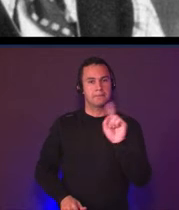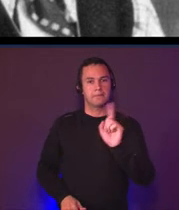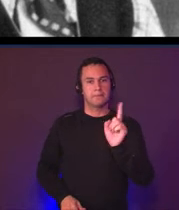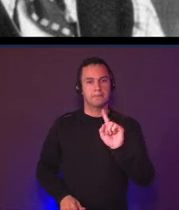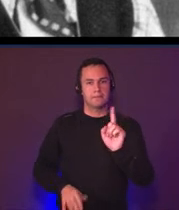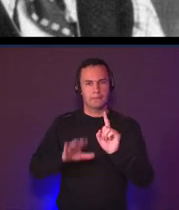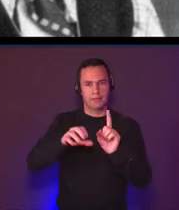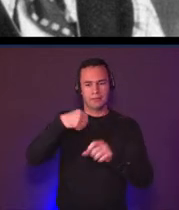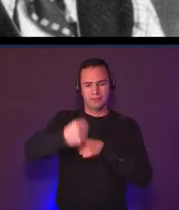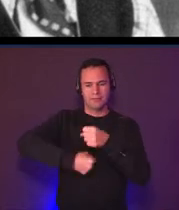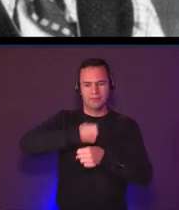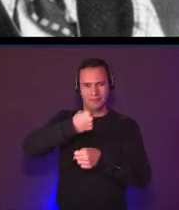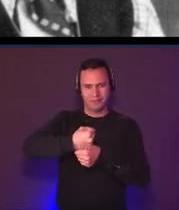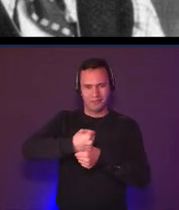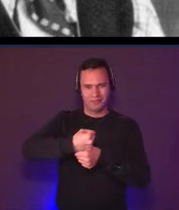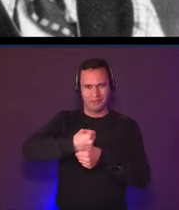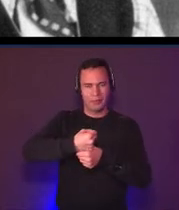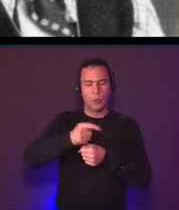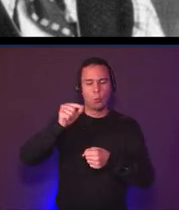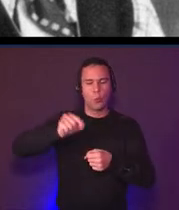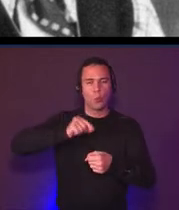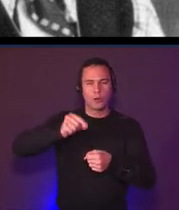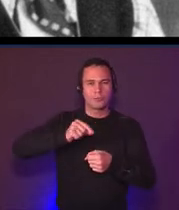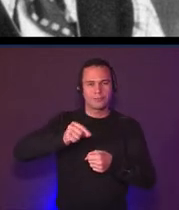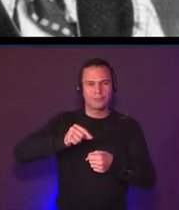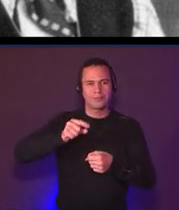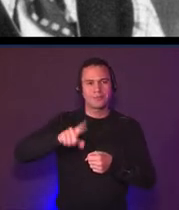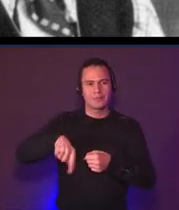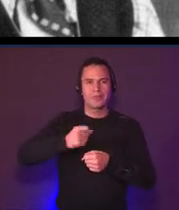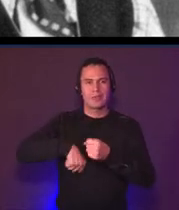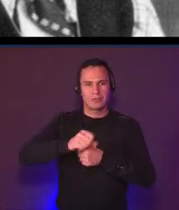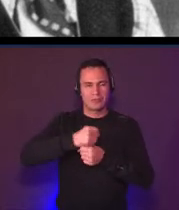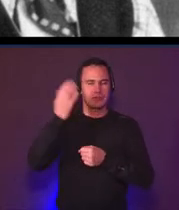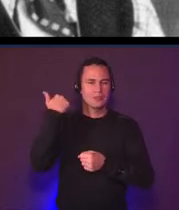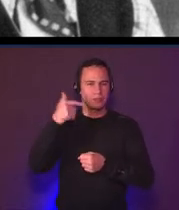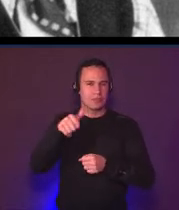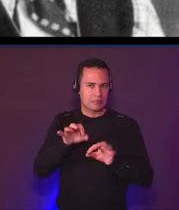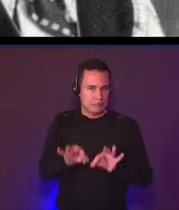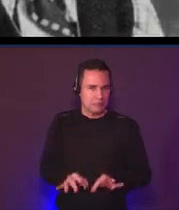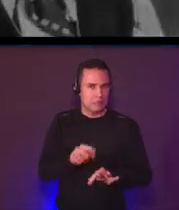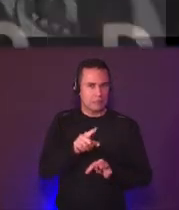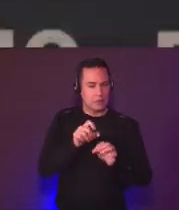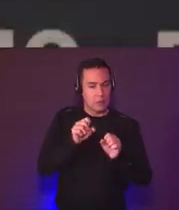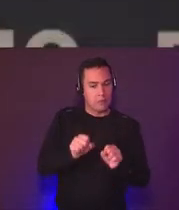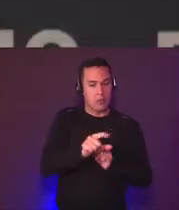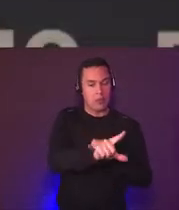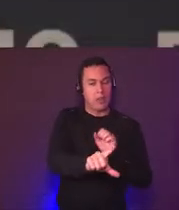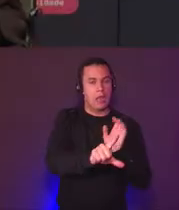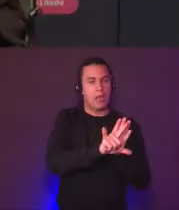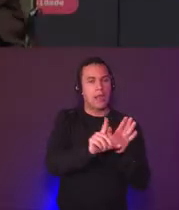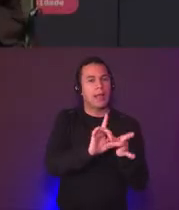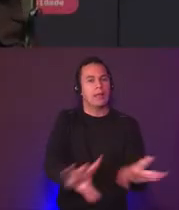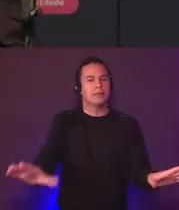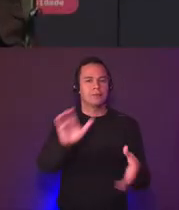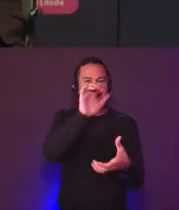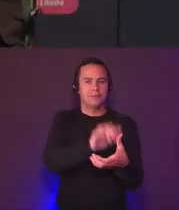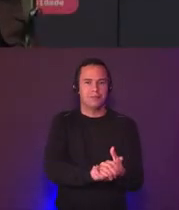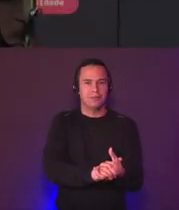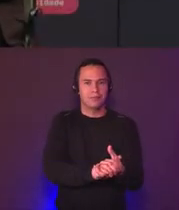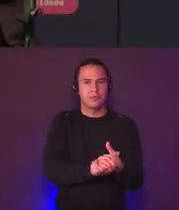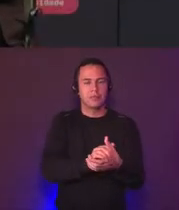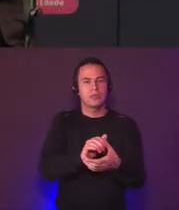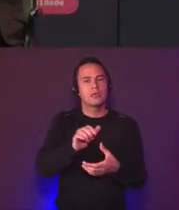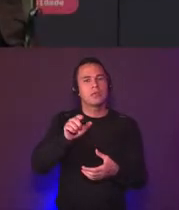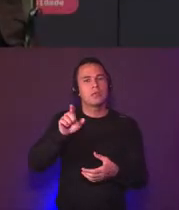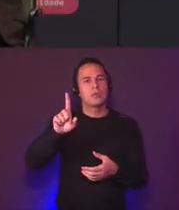before interracial marriage became legal. So when we were born, it was still illegal. Yeah, Phil covered all the desegregation of